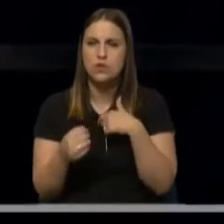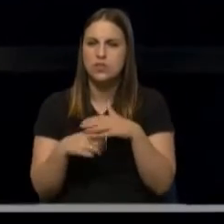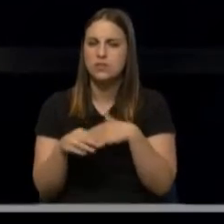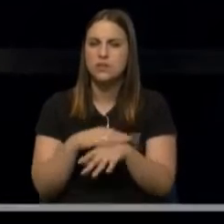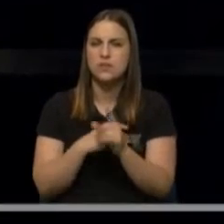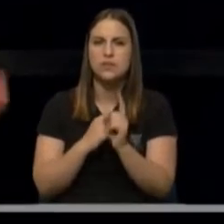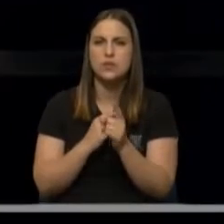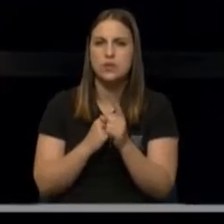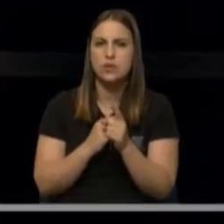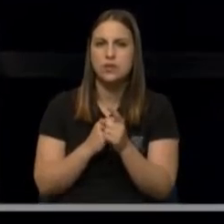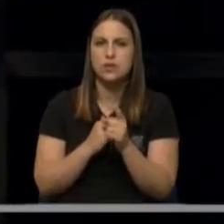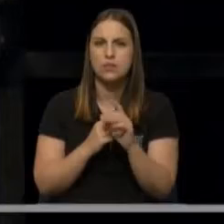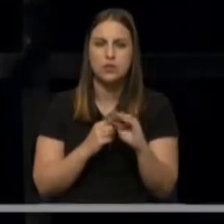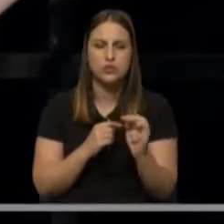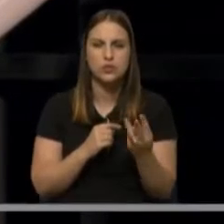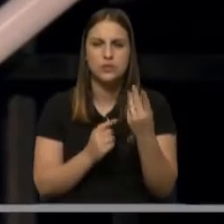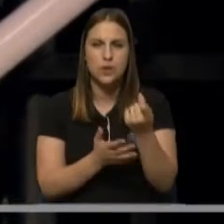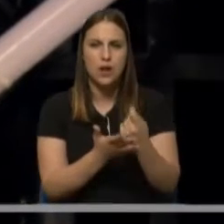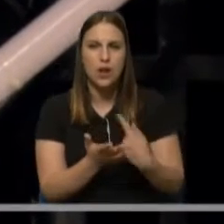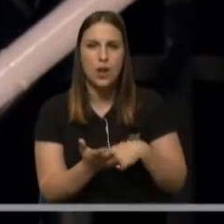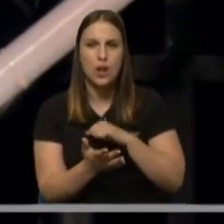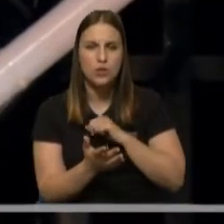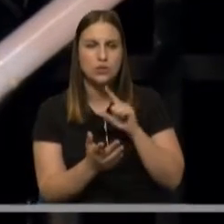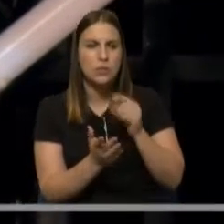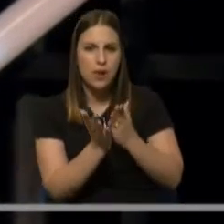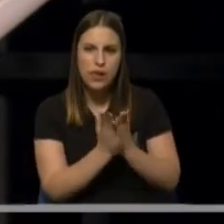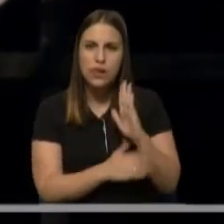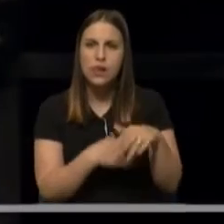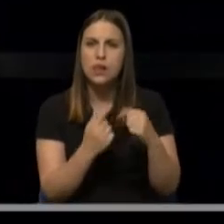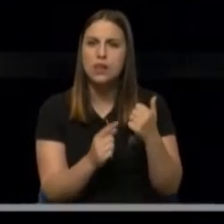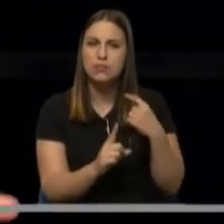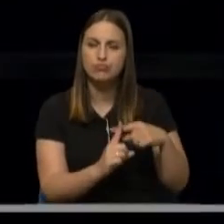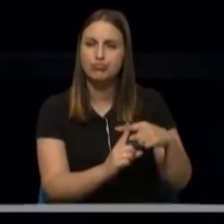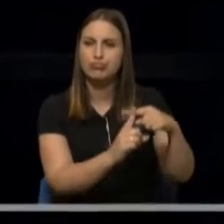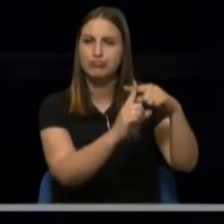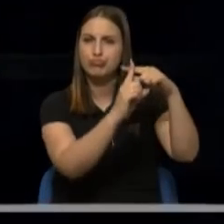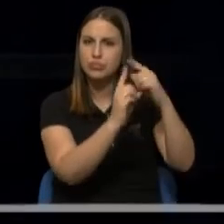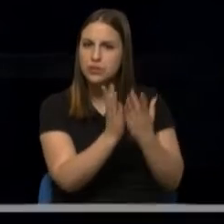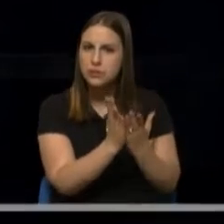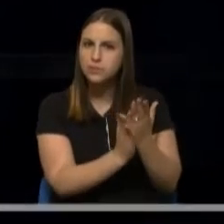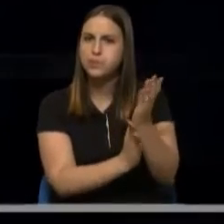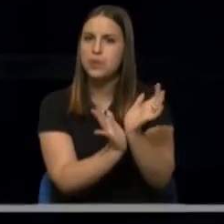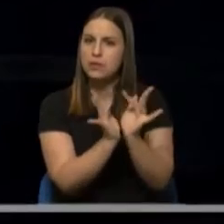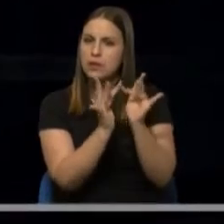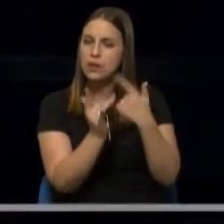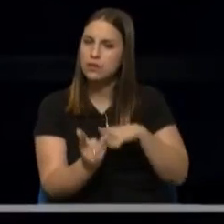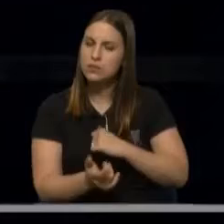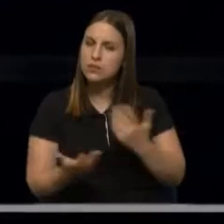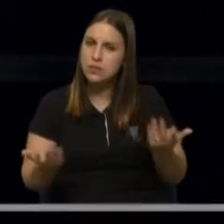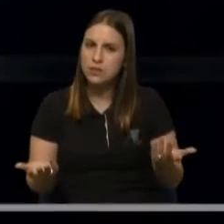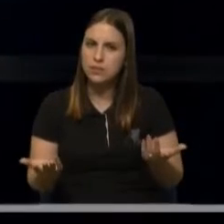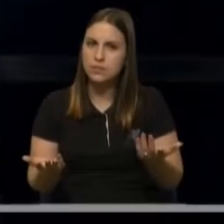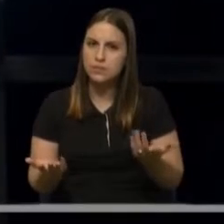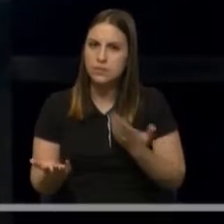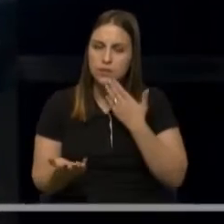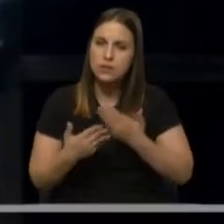that by our software design and the continuous optimization of our coordination of our end-to-end network to make the